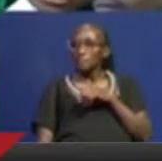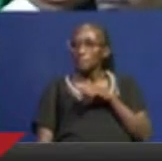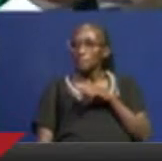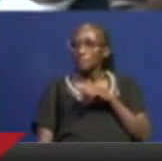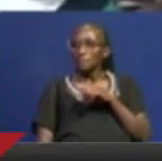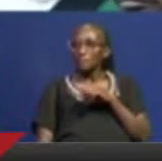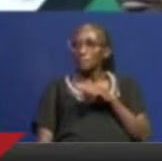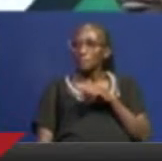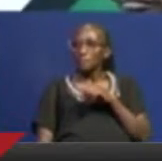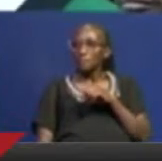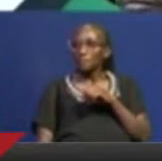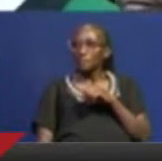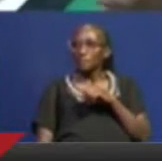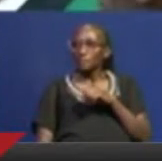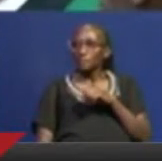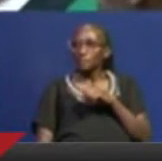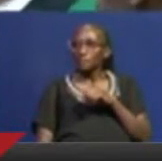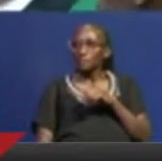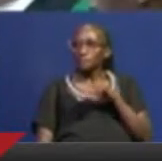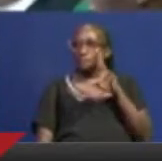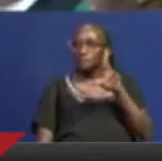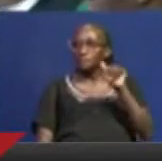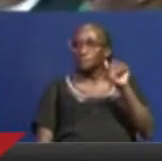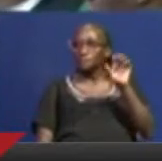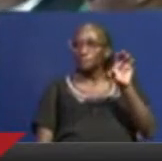Kitui South Rachel Kaki Nyamai.